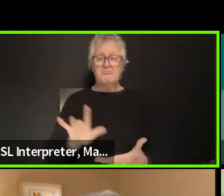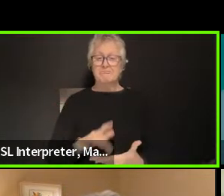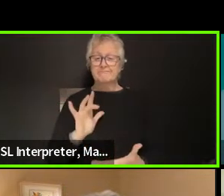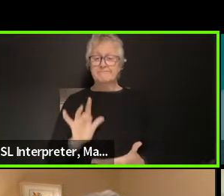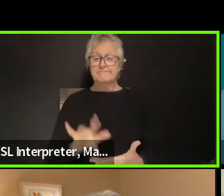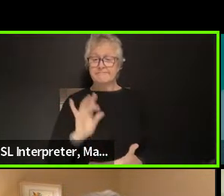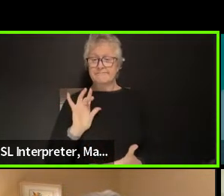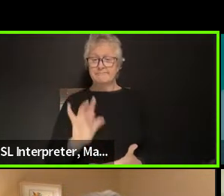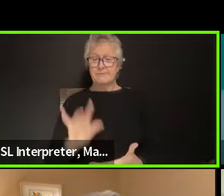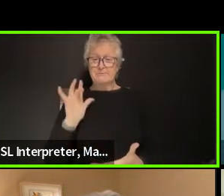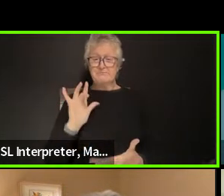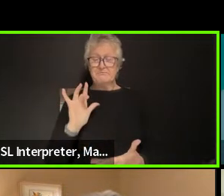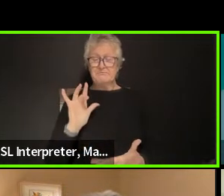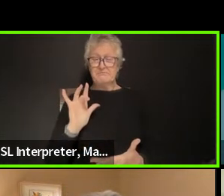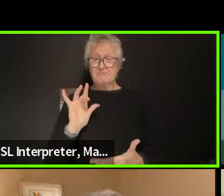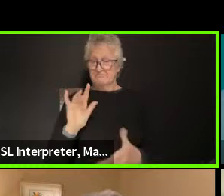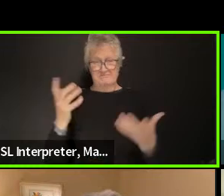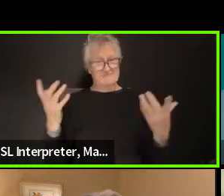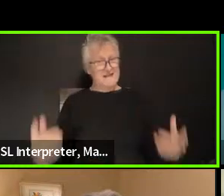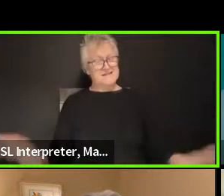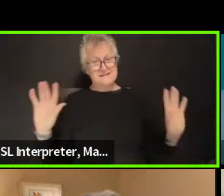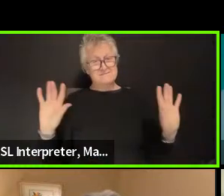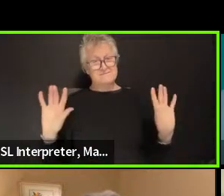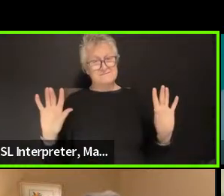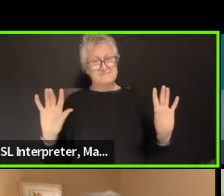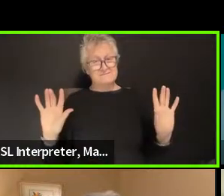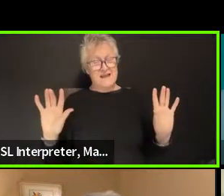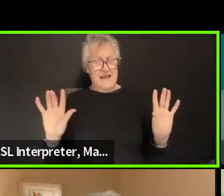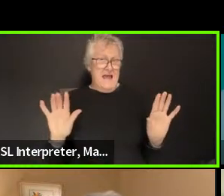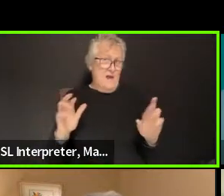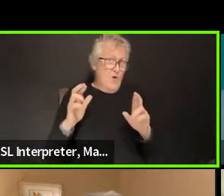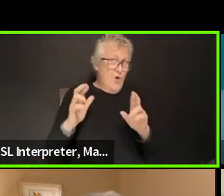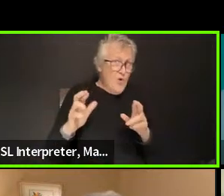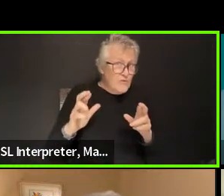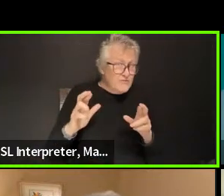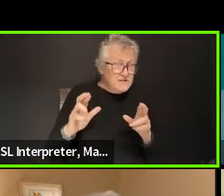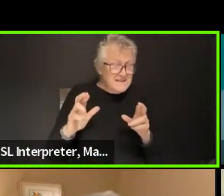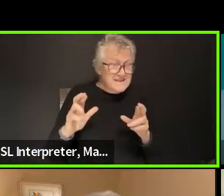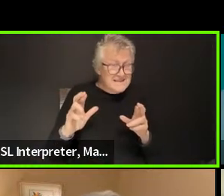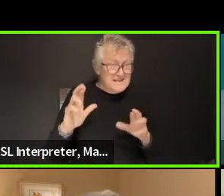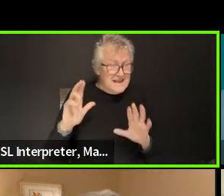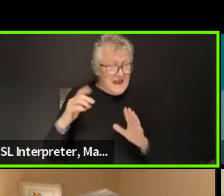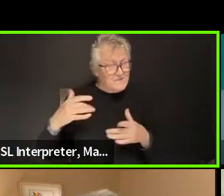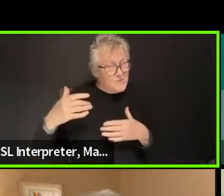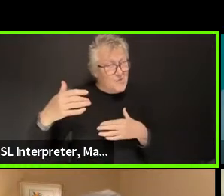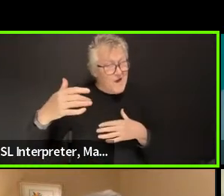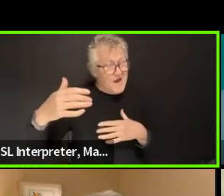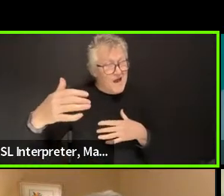the carbon of the iPad. And I'm going to call Aiden in.